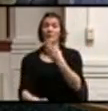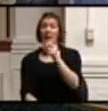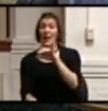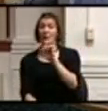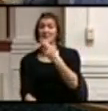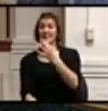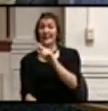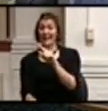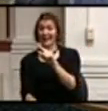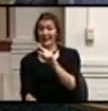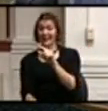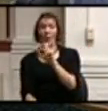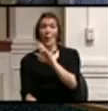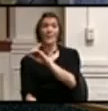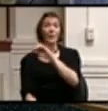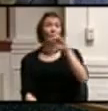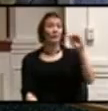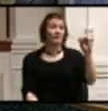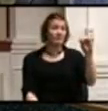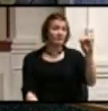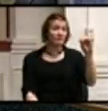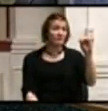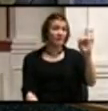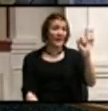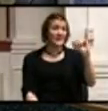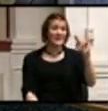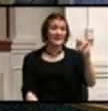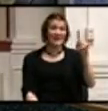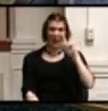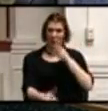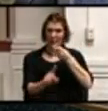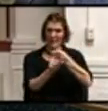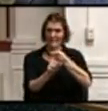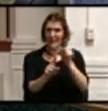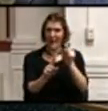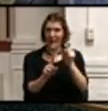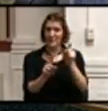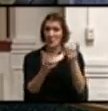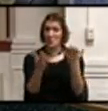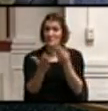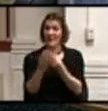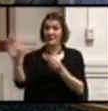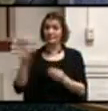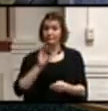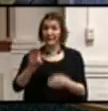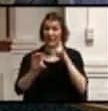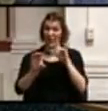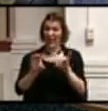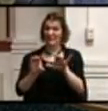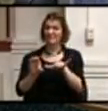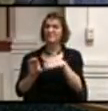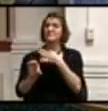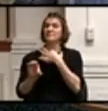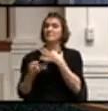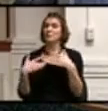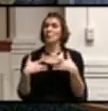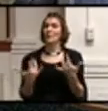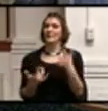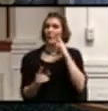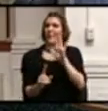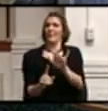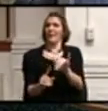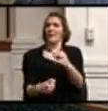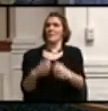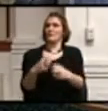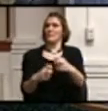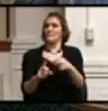was going to be up at SIT. Right. And maybe you can just talk to us also about that issue,